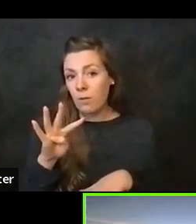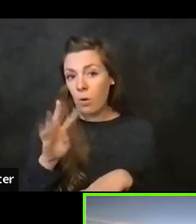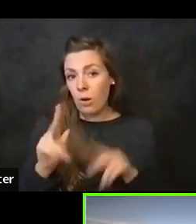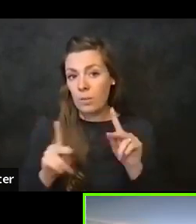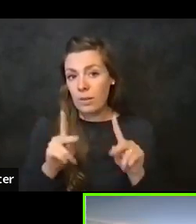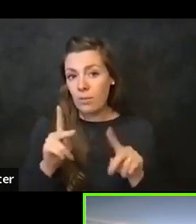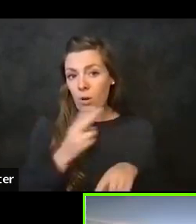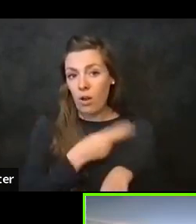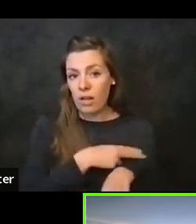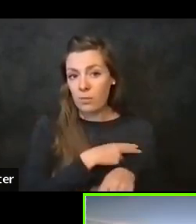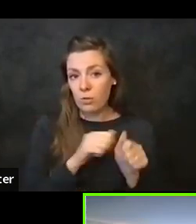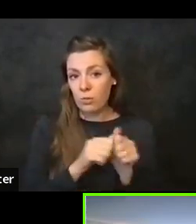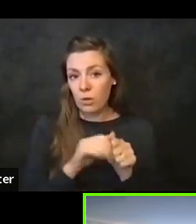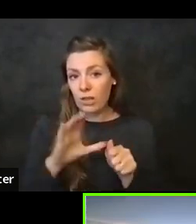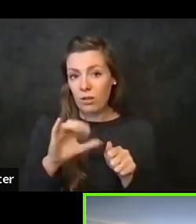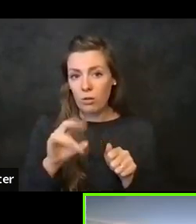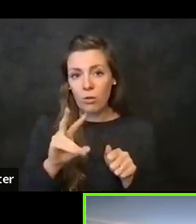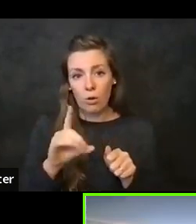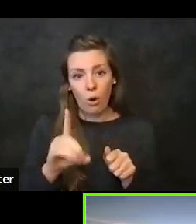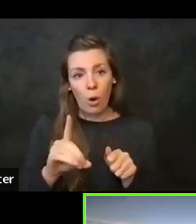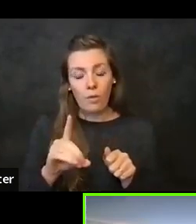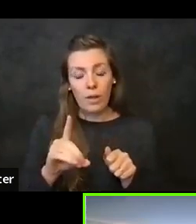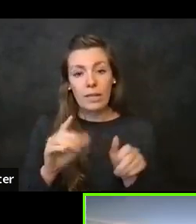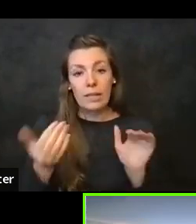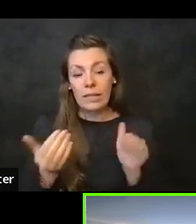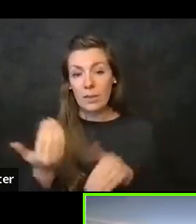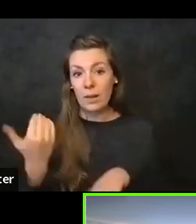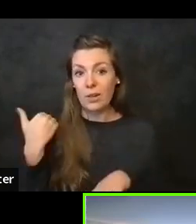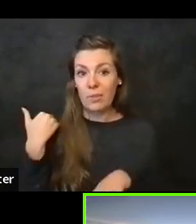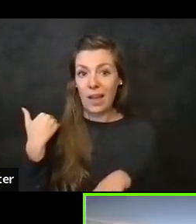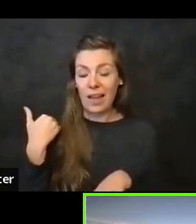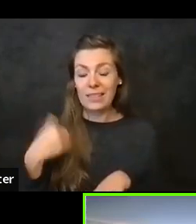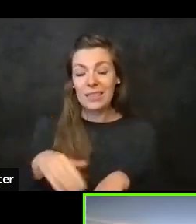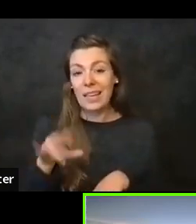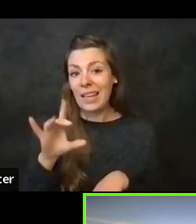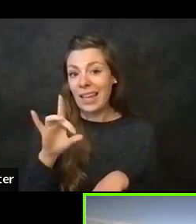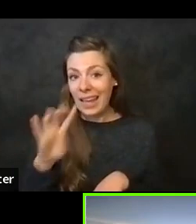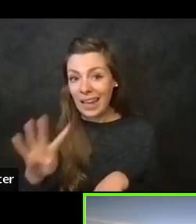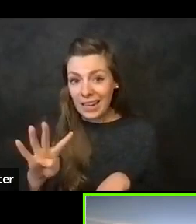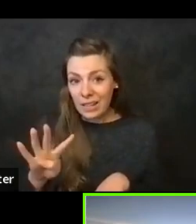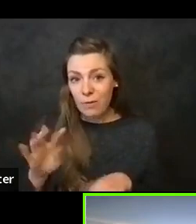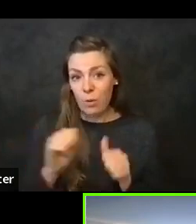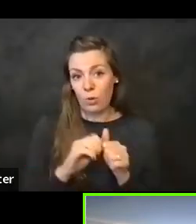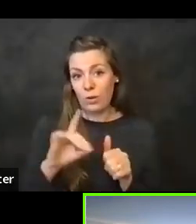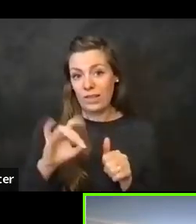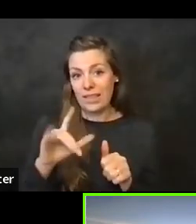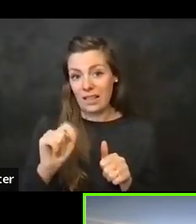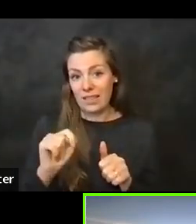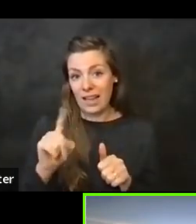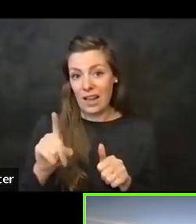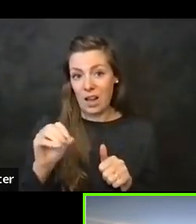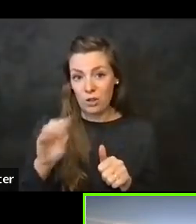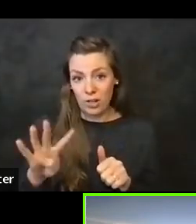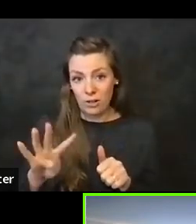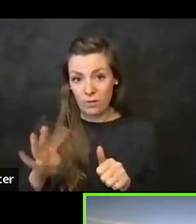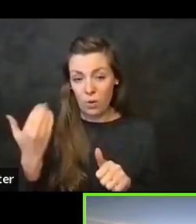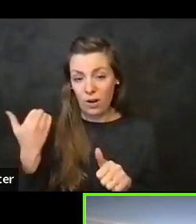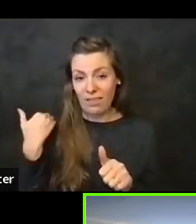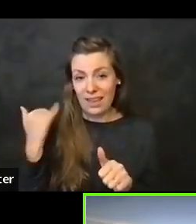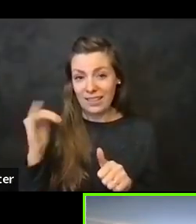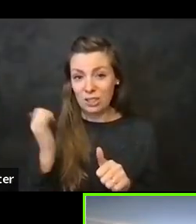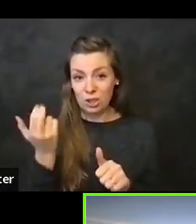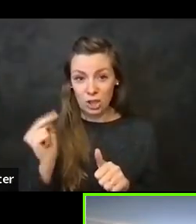COVID, compared with 84 at the height of the Delta surge and 104 last January. Only